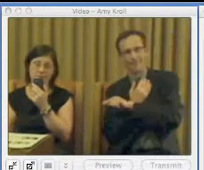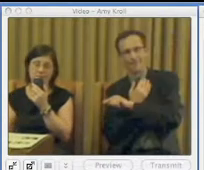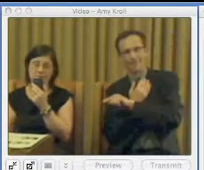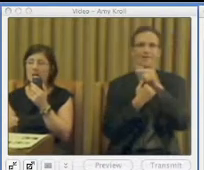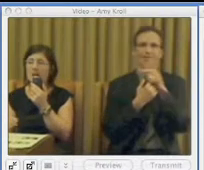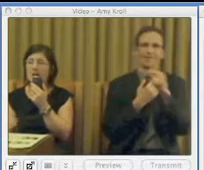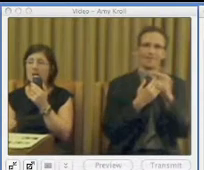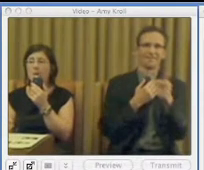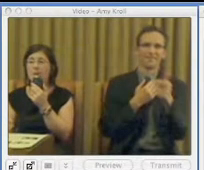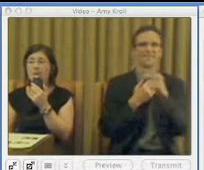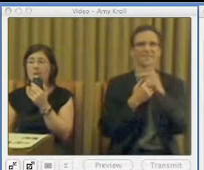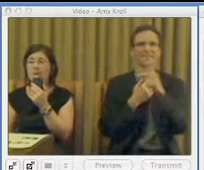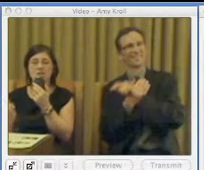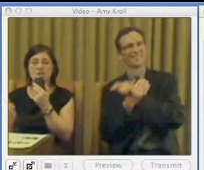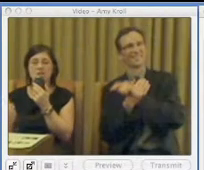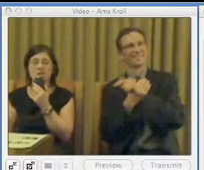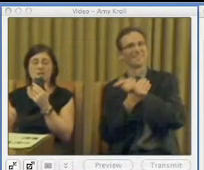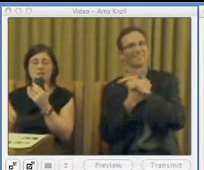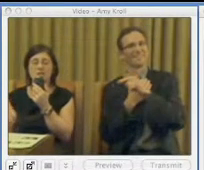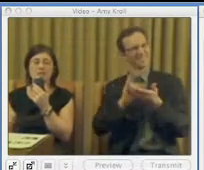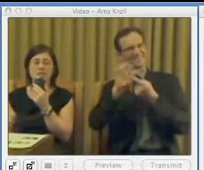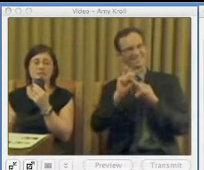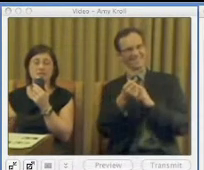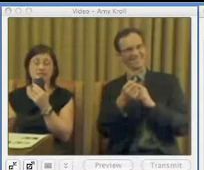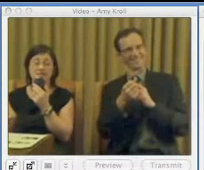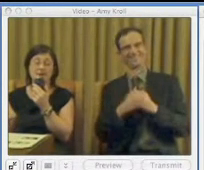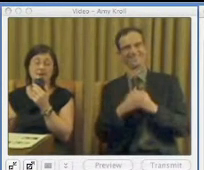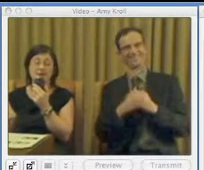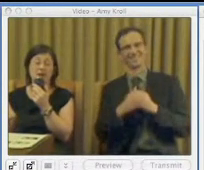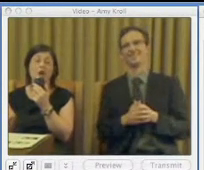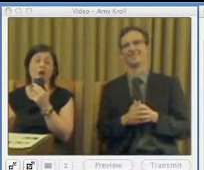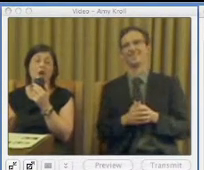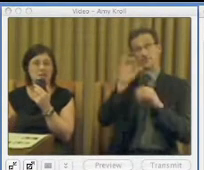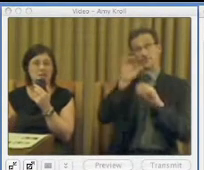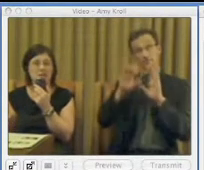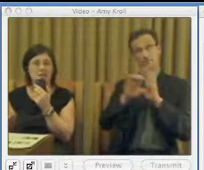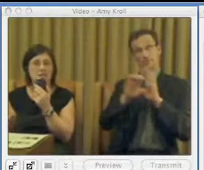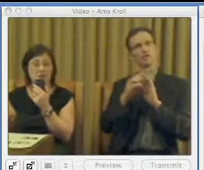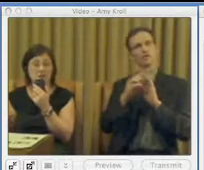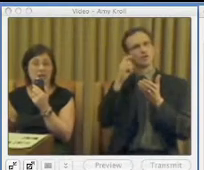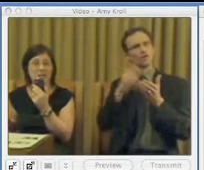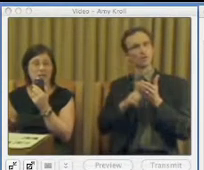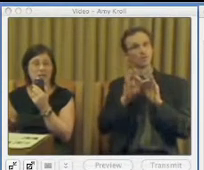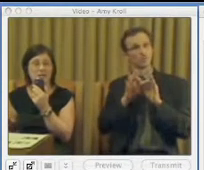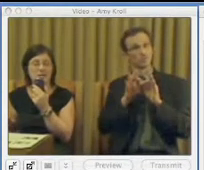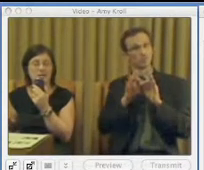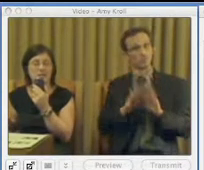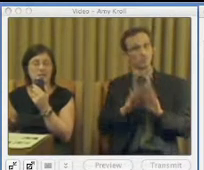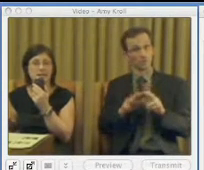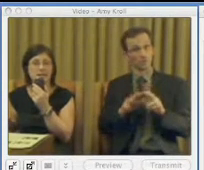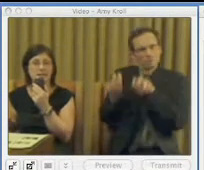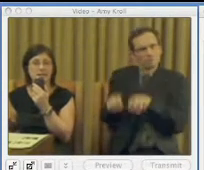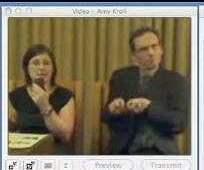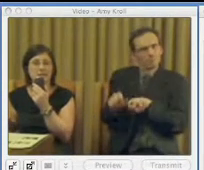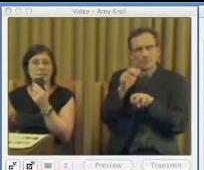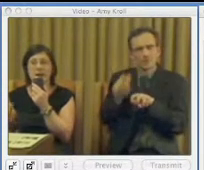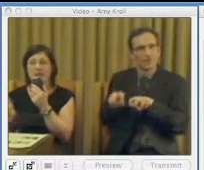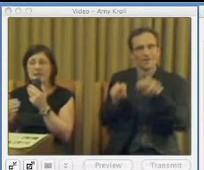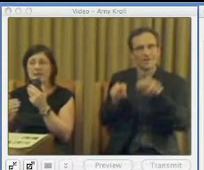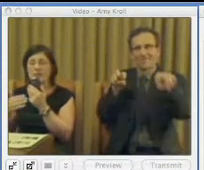the interpreter. So in this instance, the interpreter has very close proximity to the